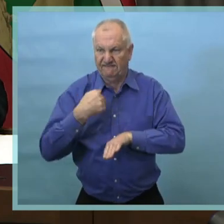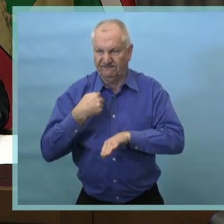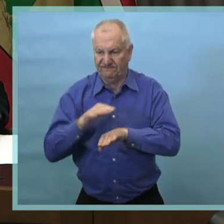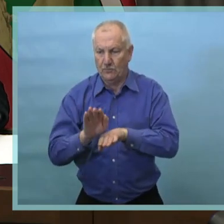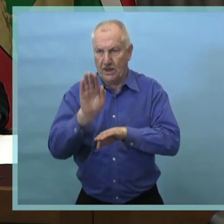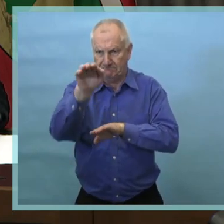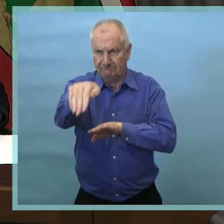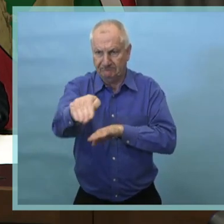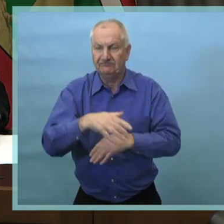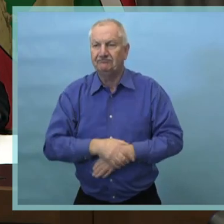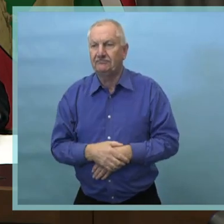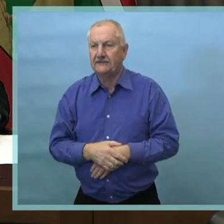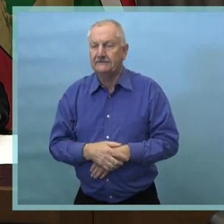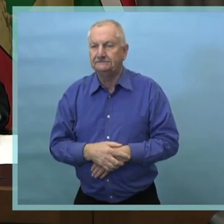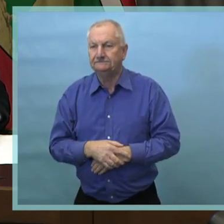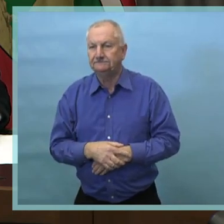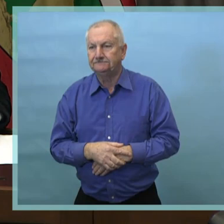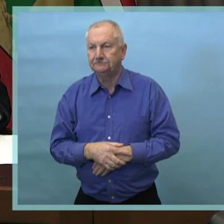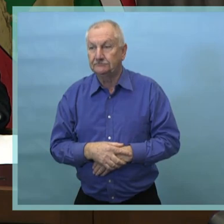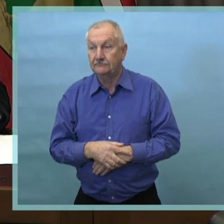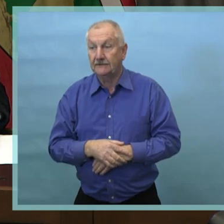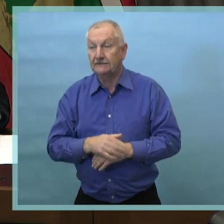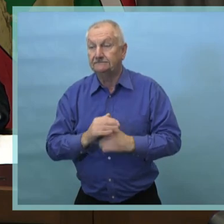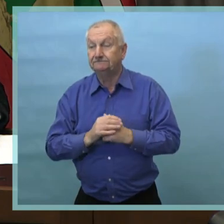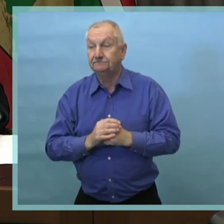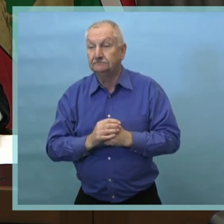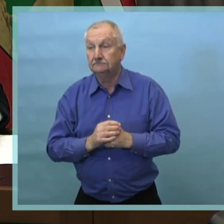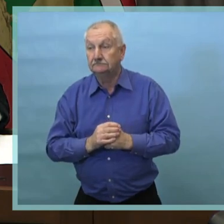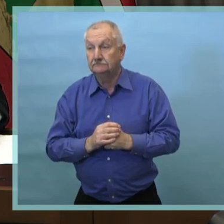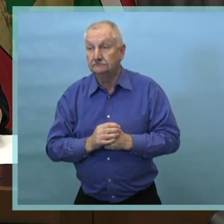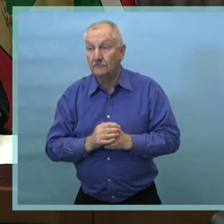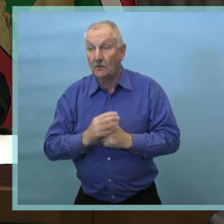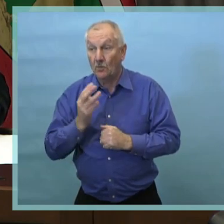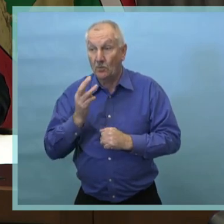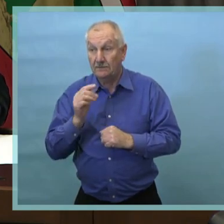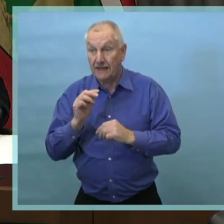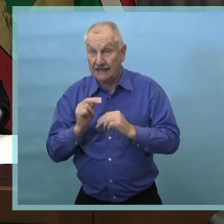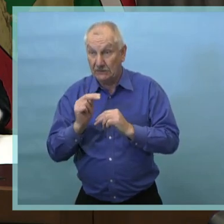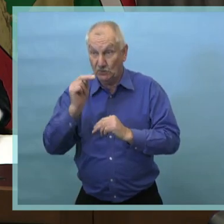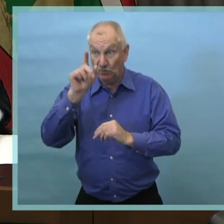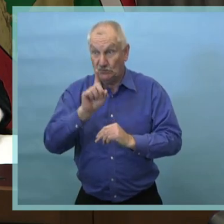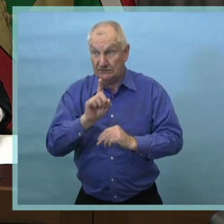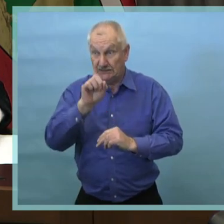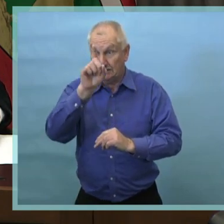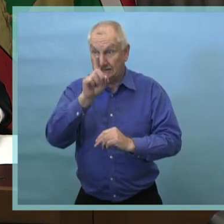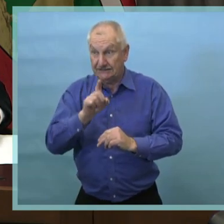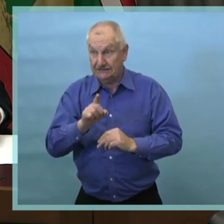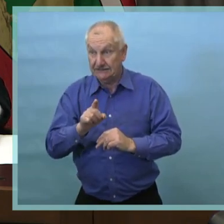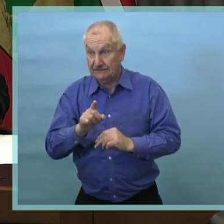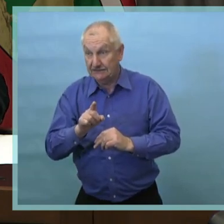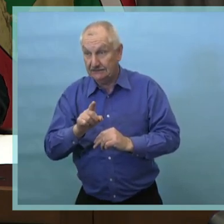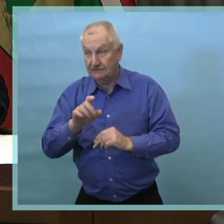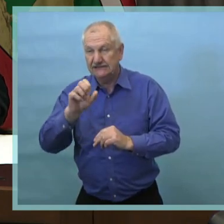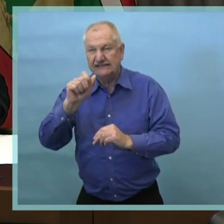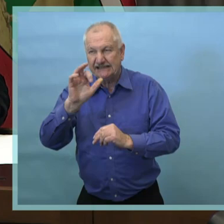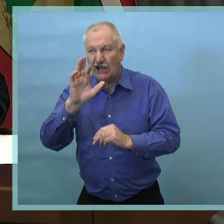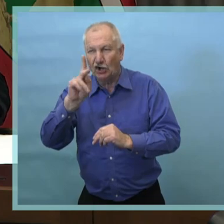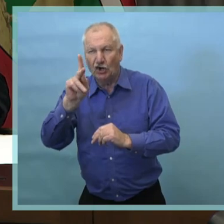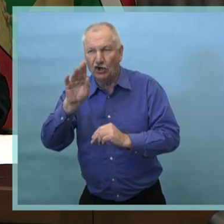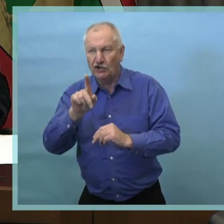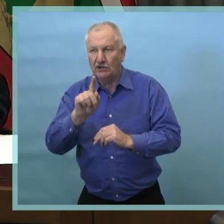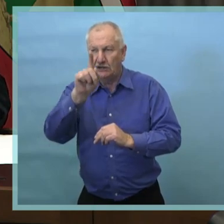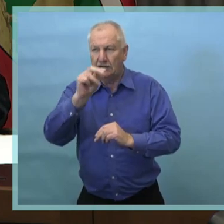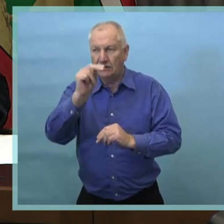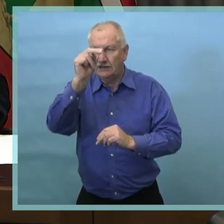Currently, within the north side, that's north of the city of Winnipeg, we call it the Selkirk-Netley Creek area, there are